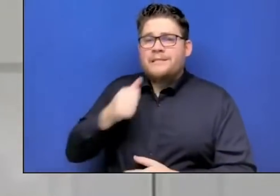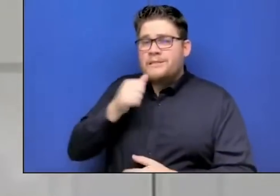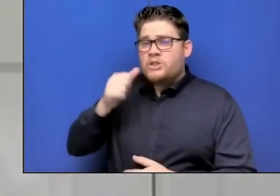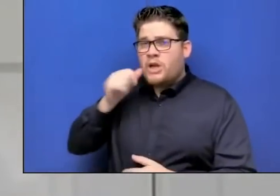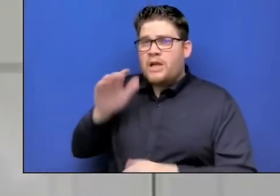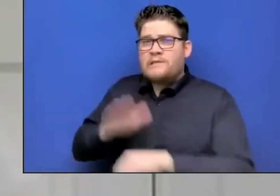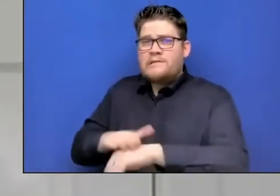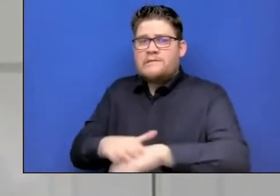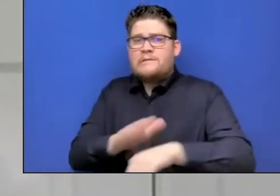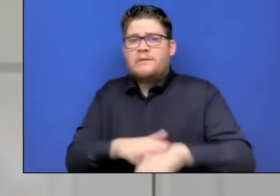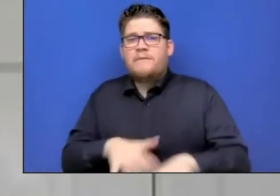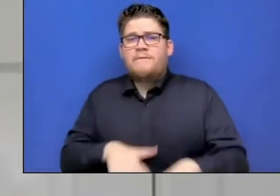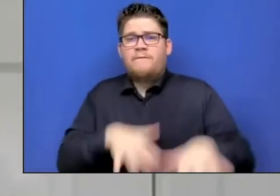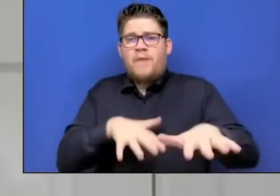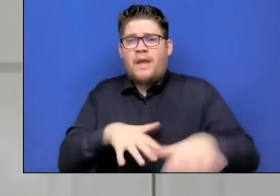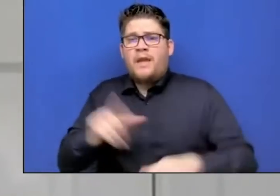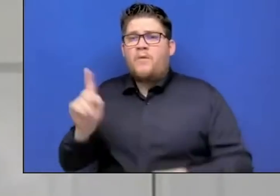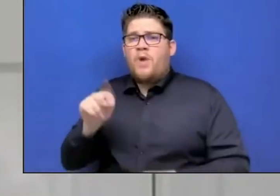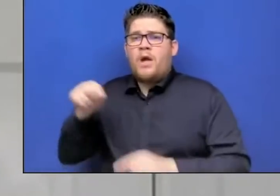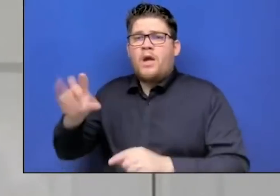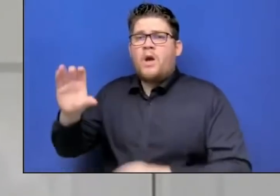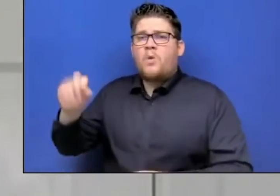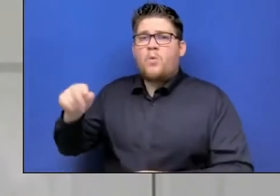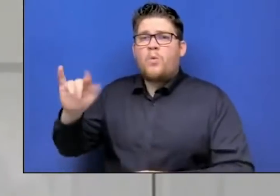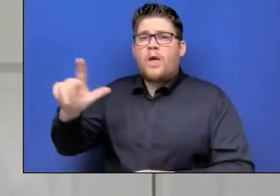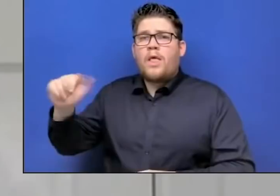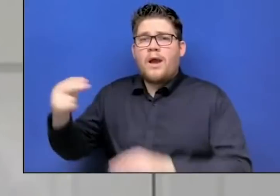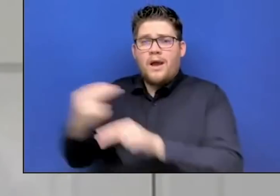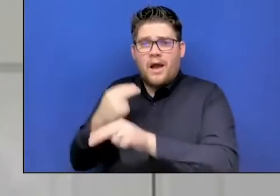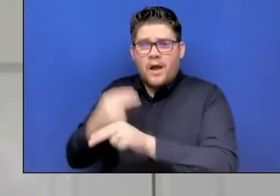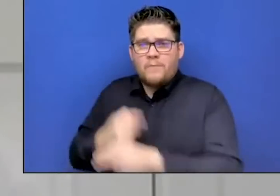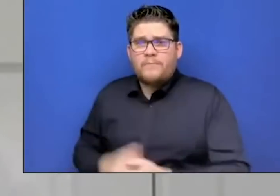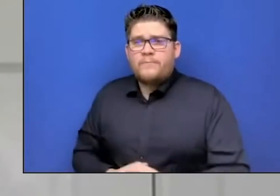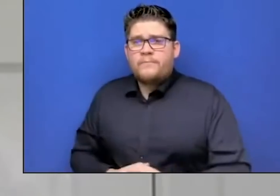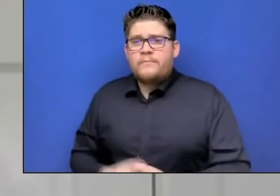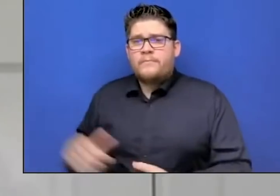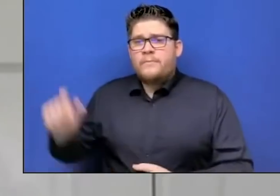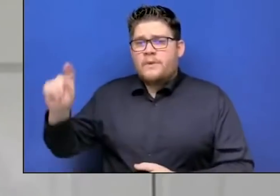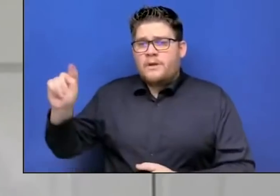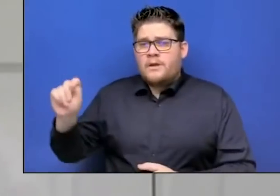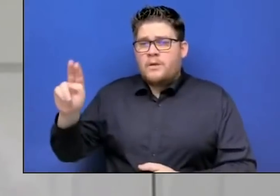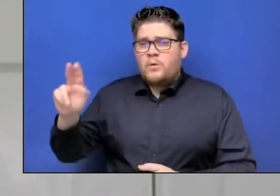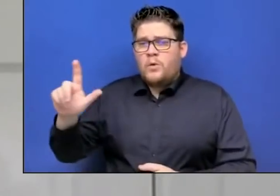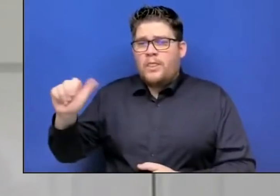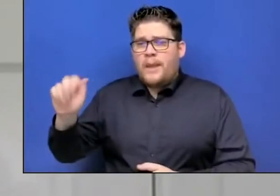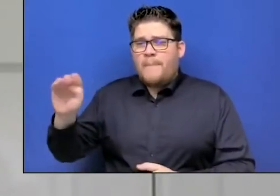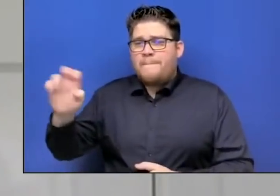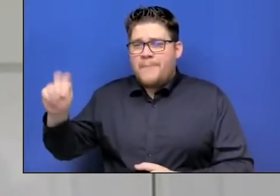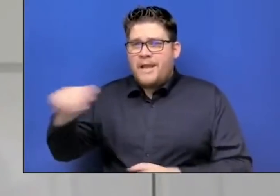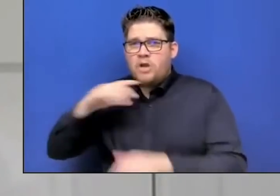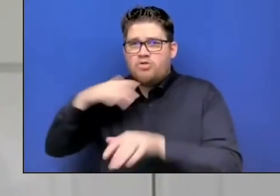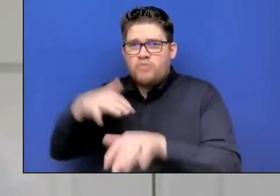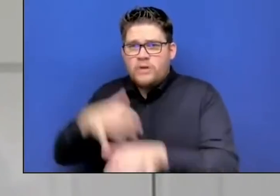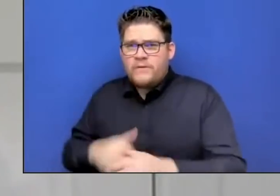and Sumas areas. We've got flood watches remaining in effect for southern Vancouver